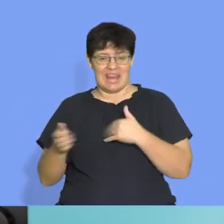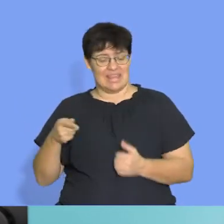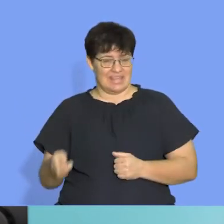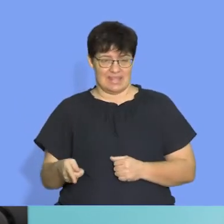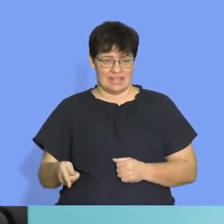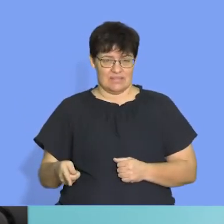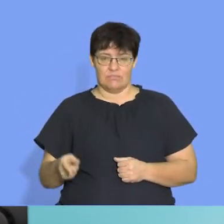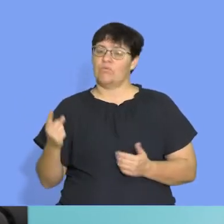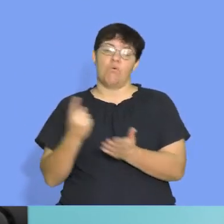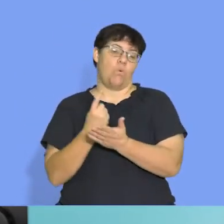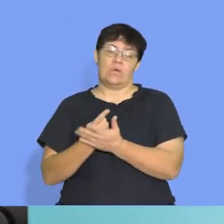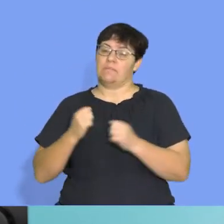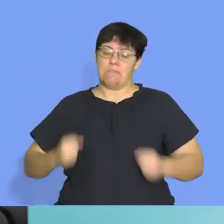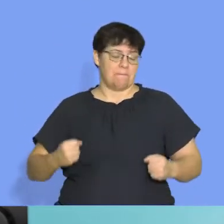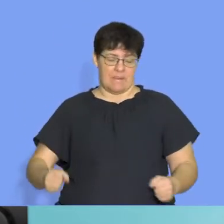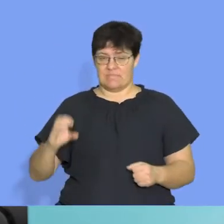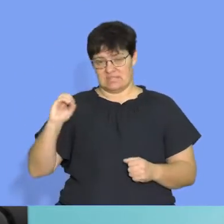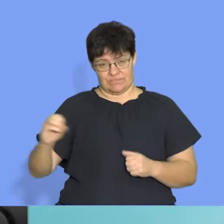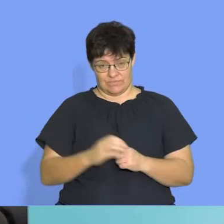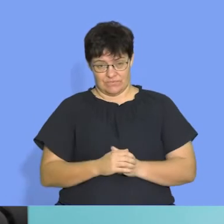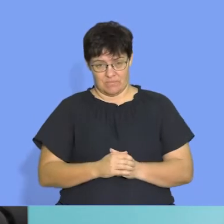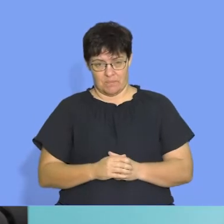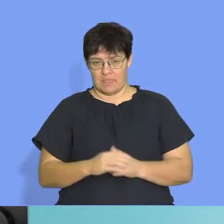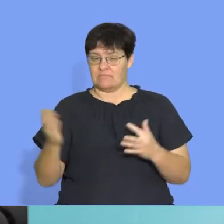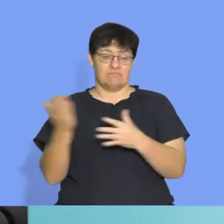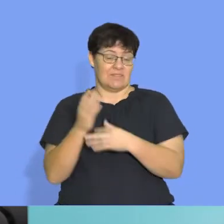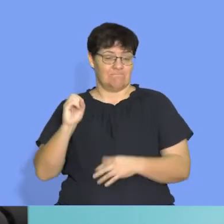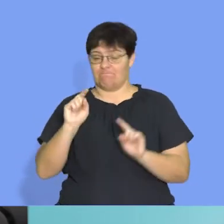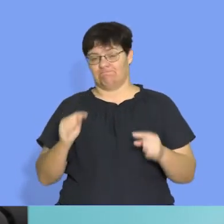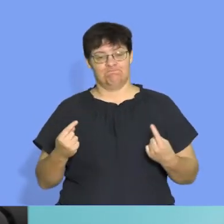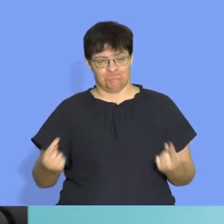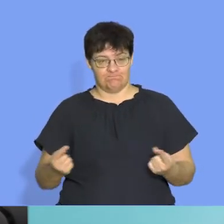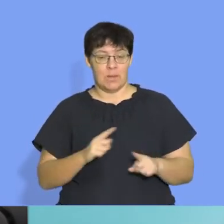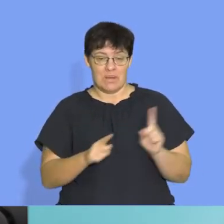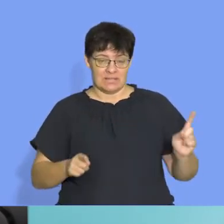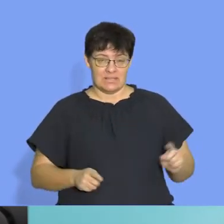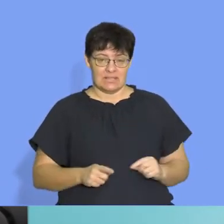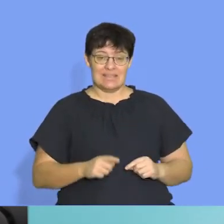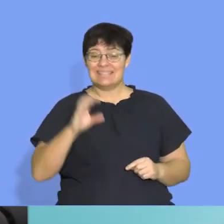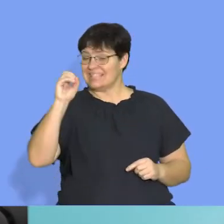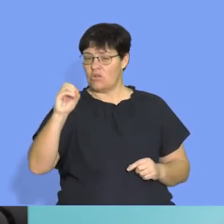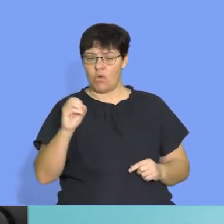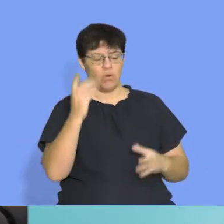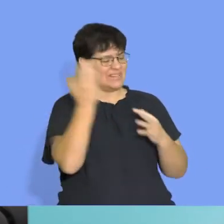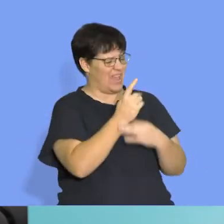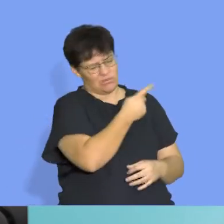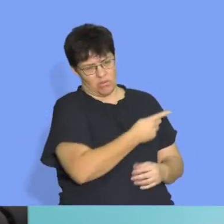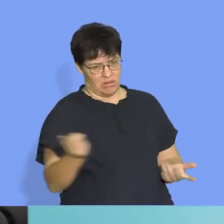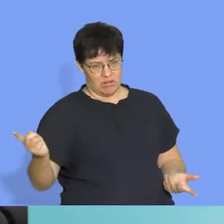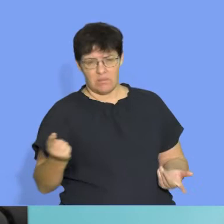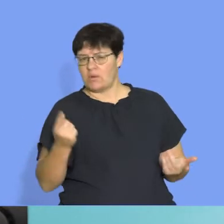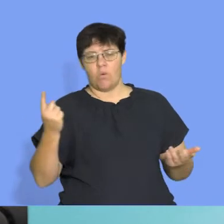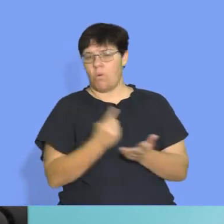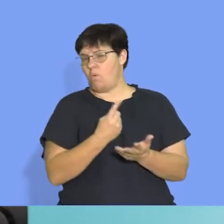will always be 0. I just cannot divide by 0, but I can divide 0 by anything, and the answer will forever be